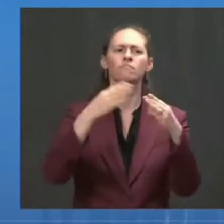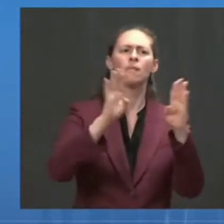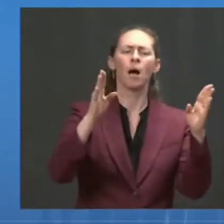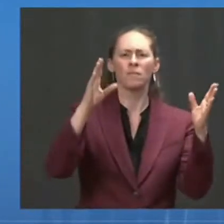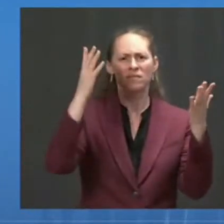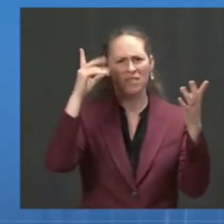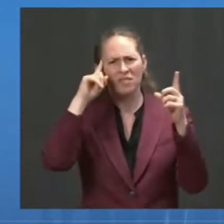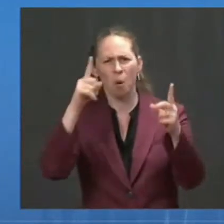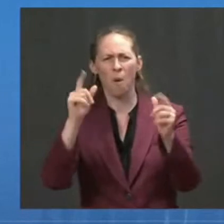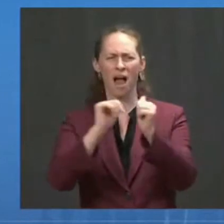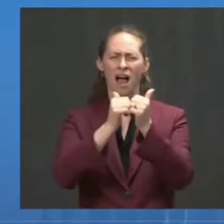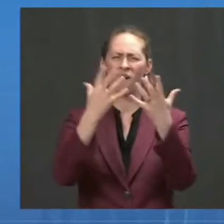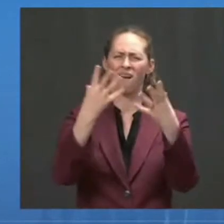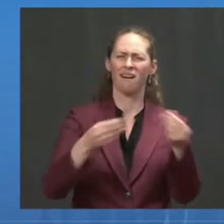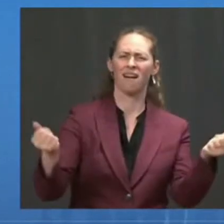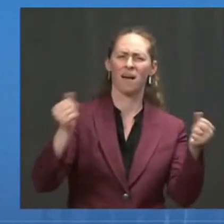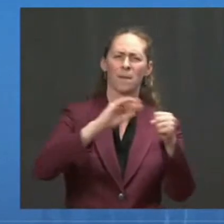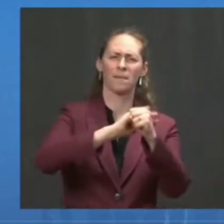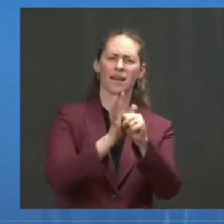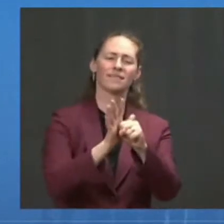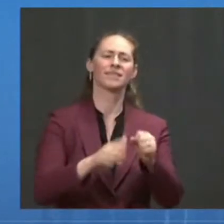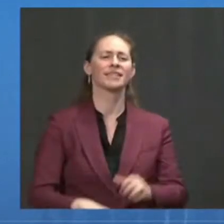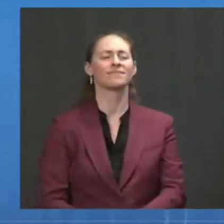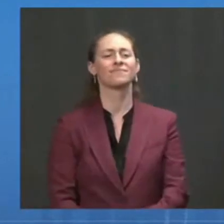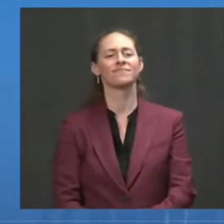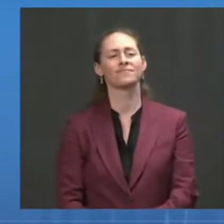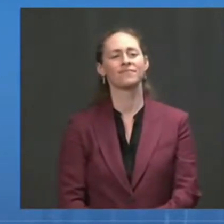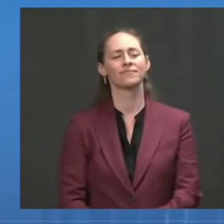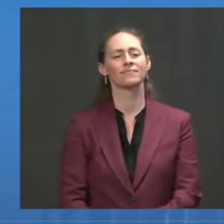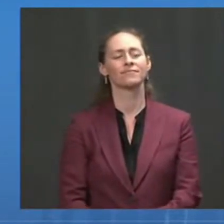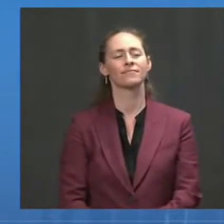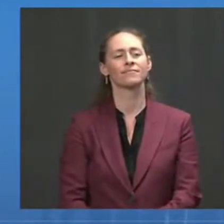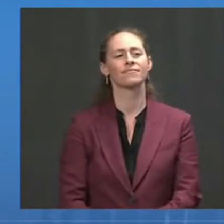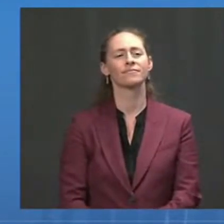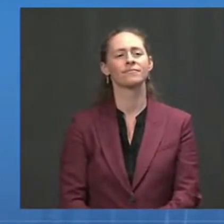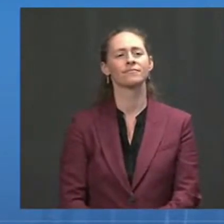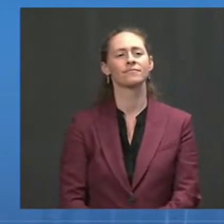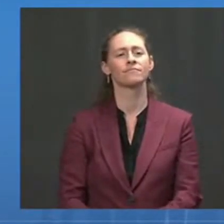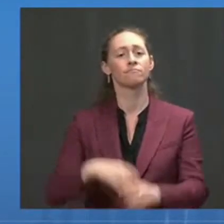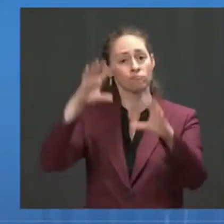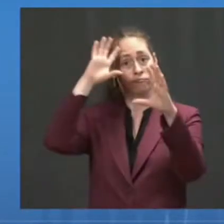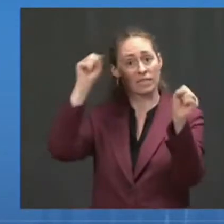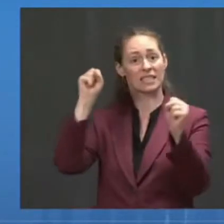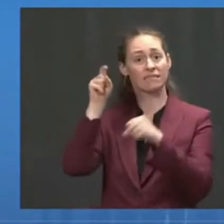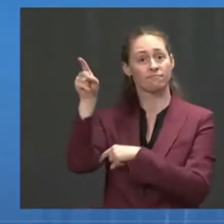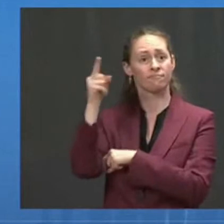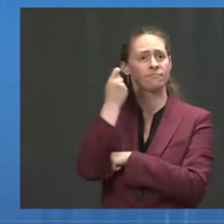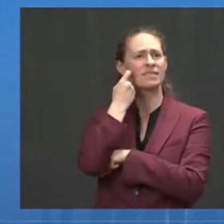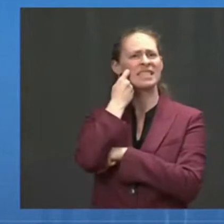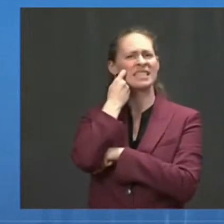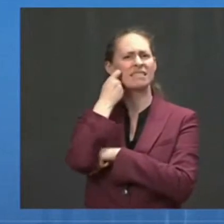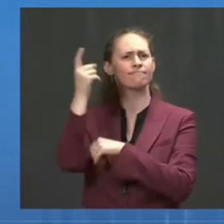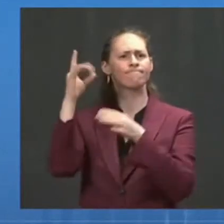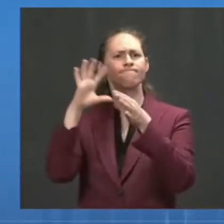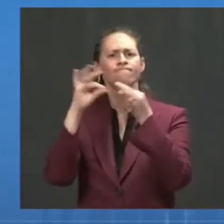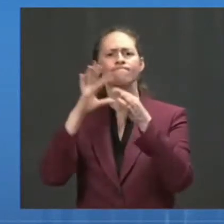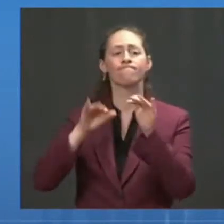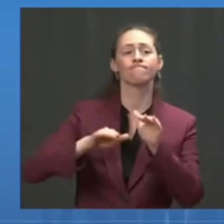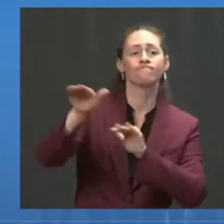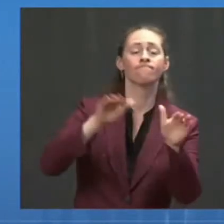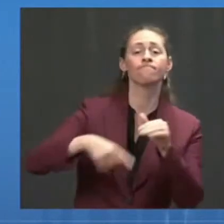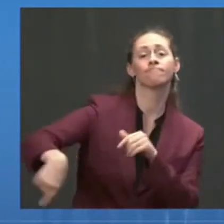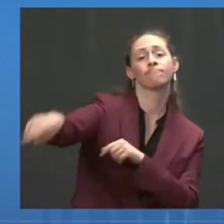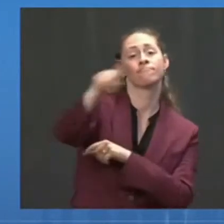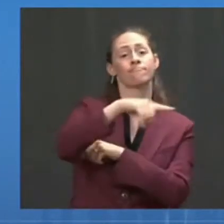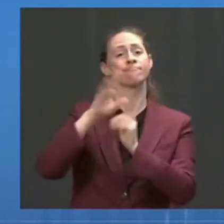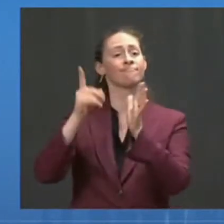The President recently announced vaccination requirements for all 4 million federal workers, and we're working to apply similar standards